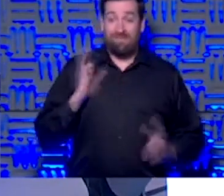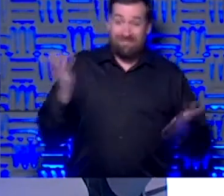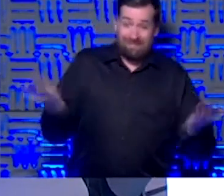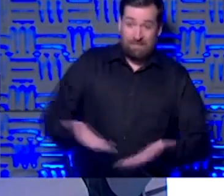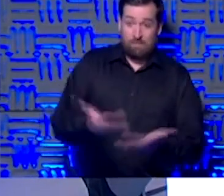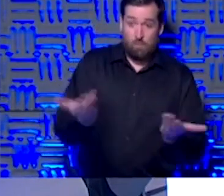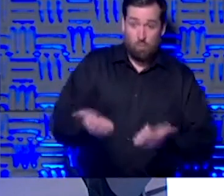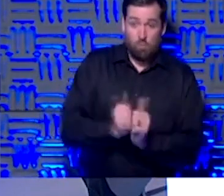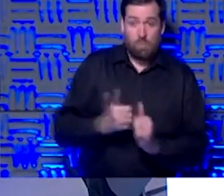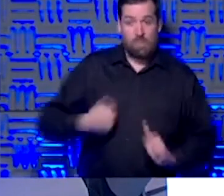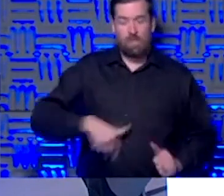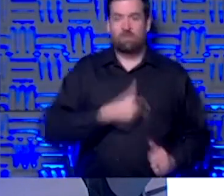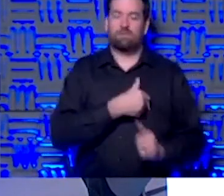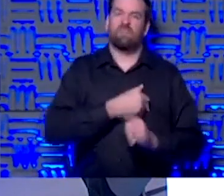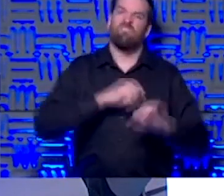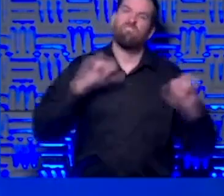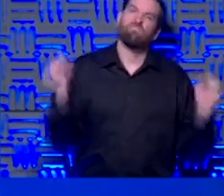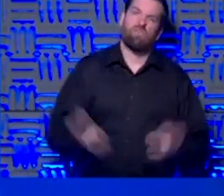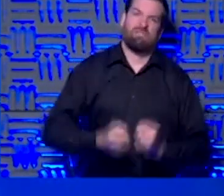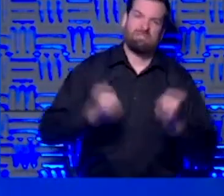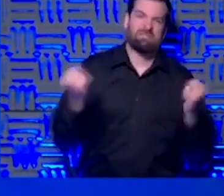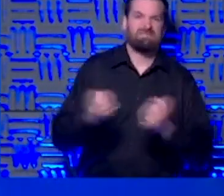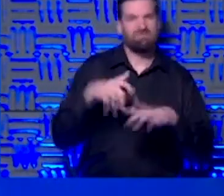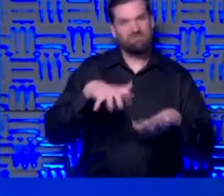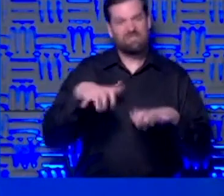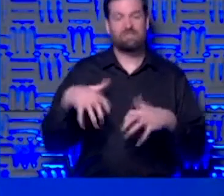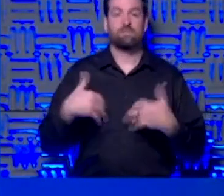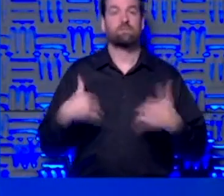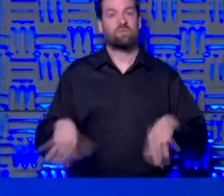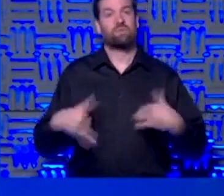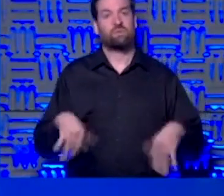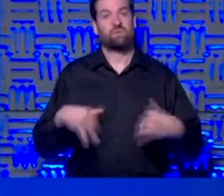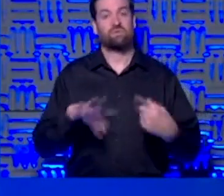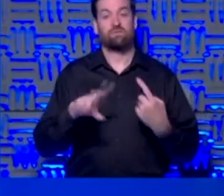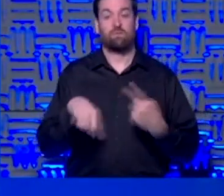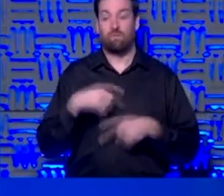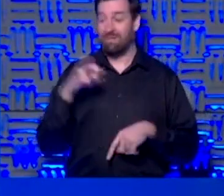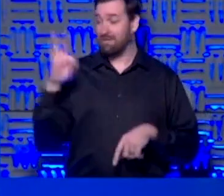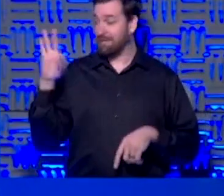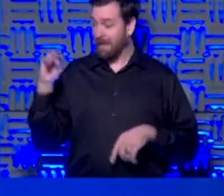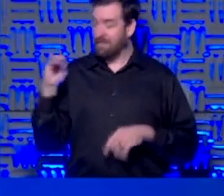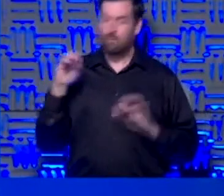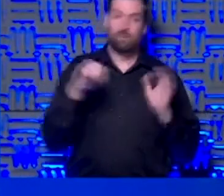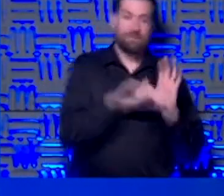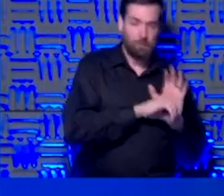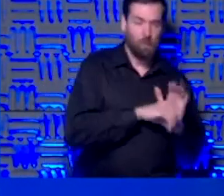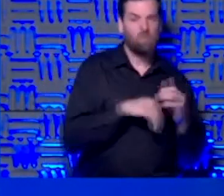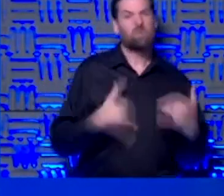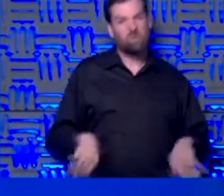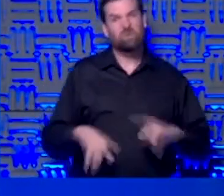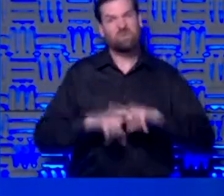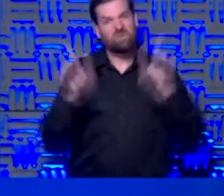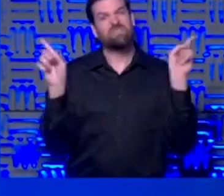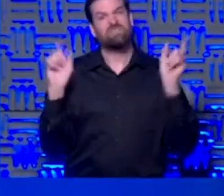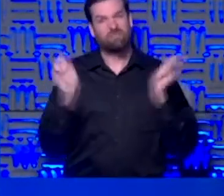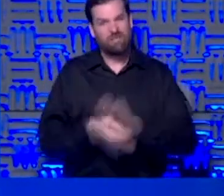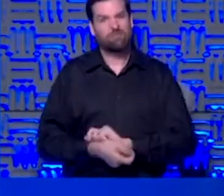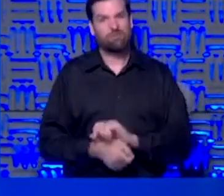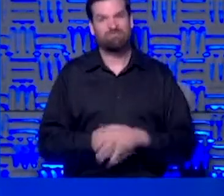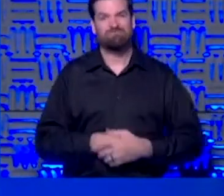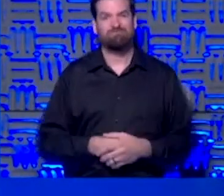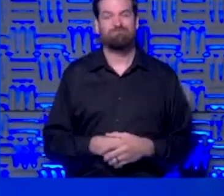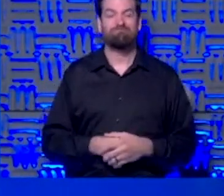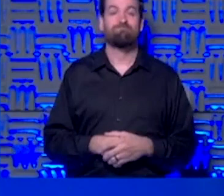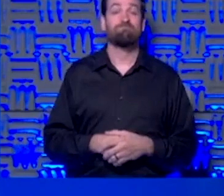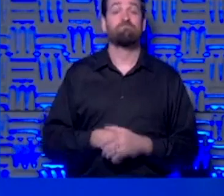us, and they were freezing their tails off. Yeah. It is remarkable that when you go from 90 to 0, it's a pretty big temperature change. But